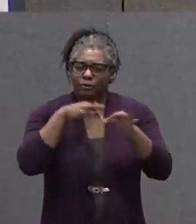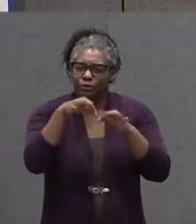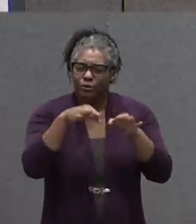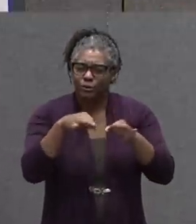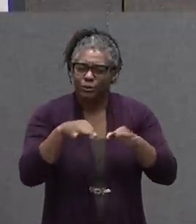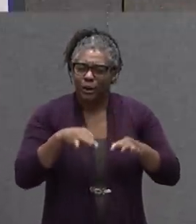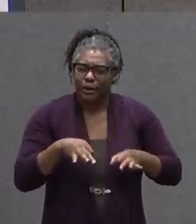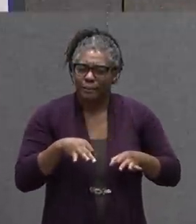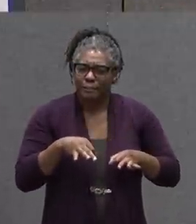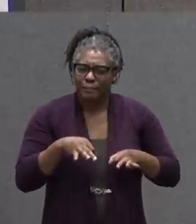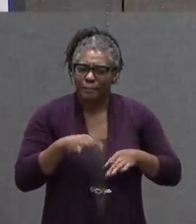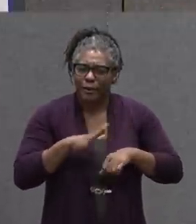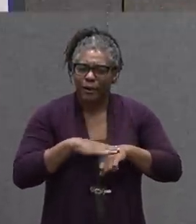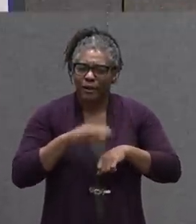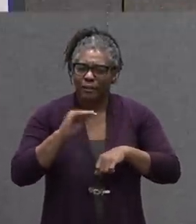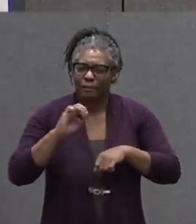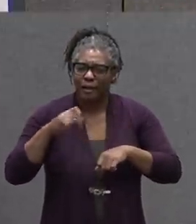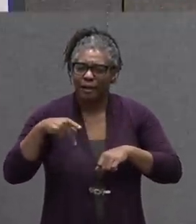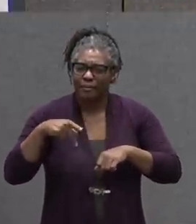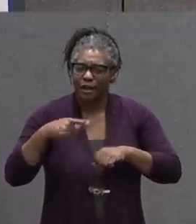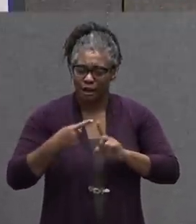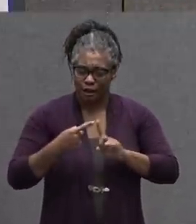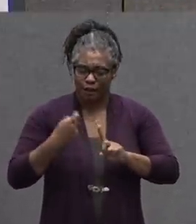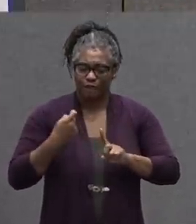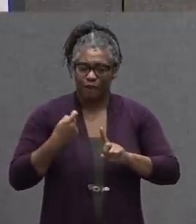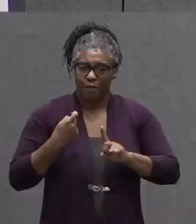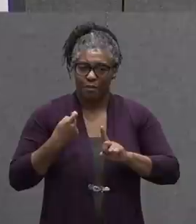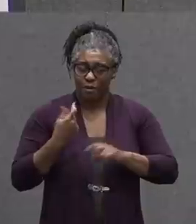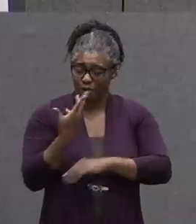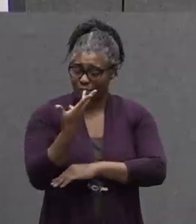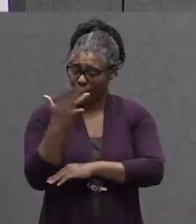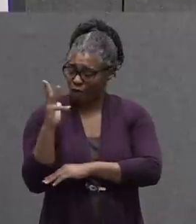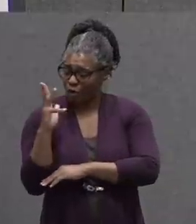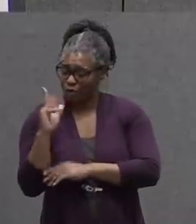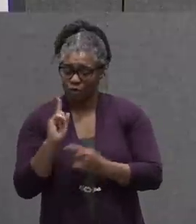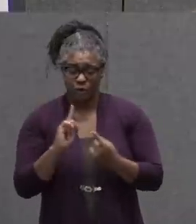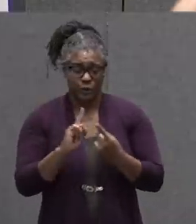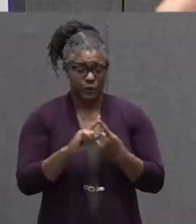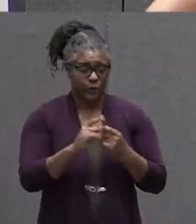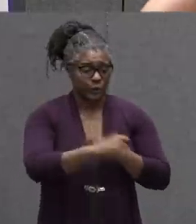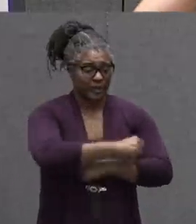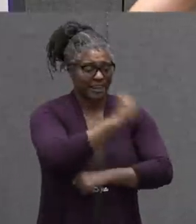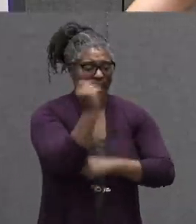Going from the forest to the castle.